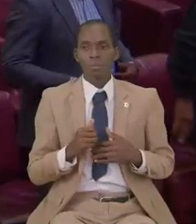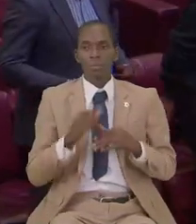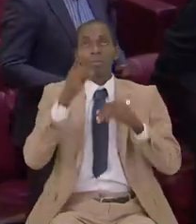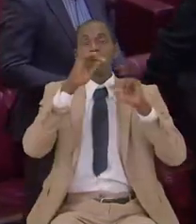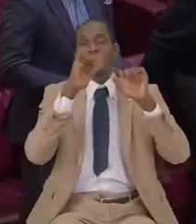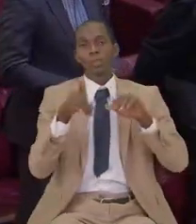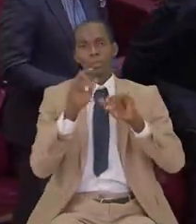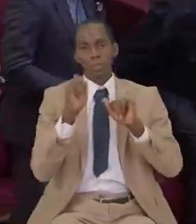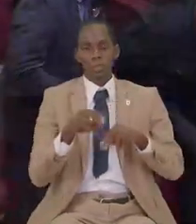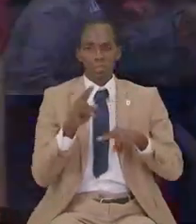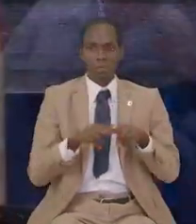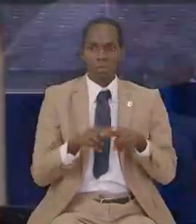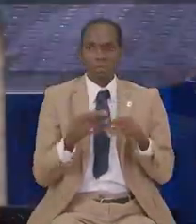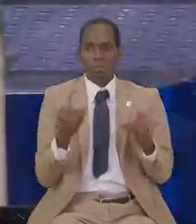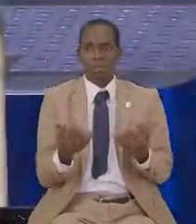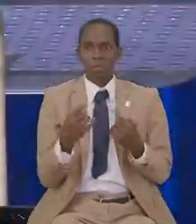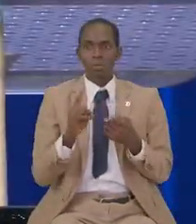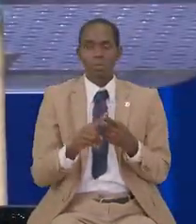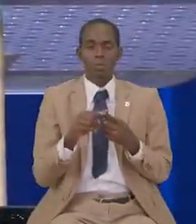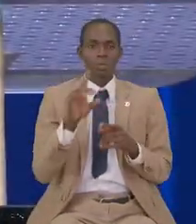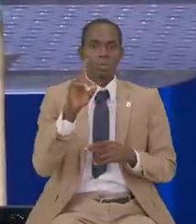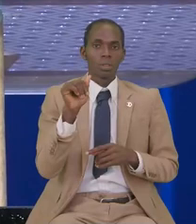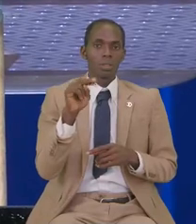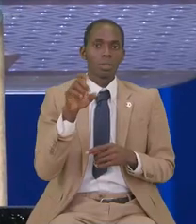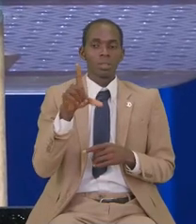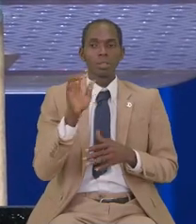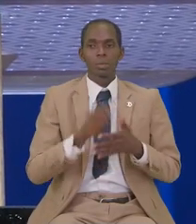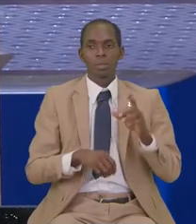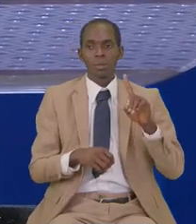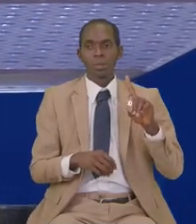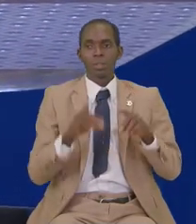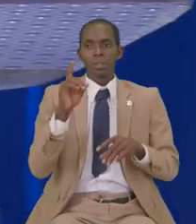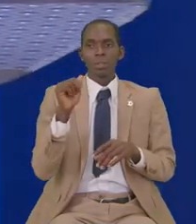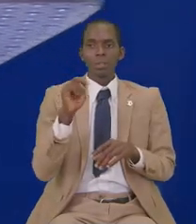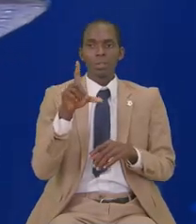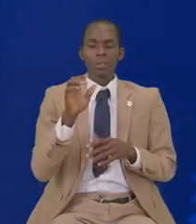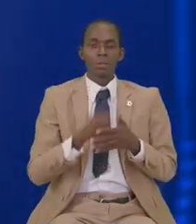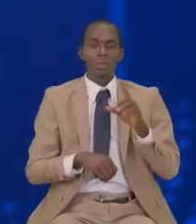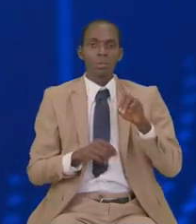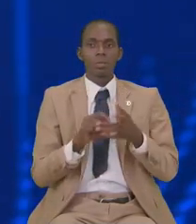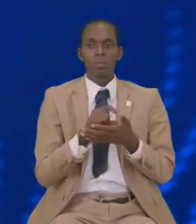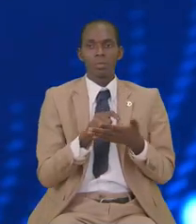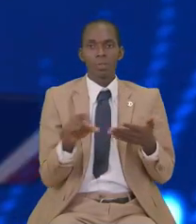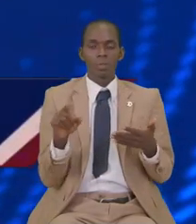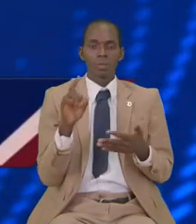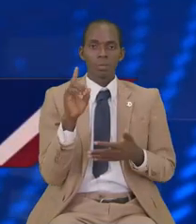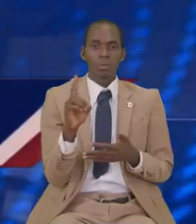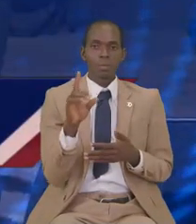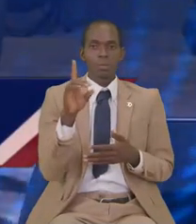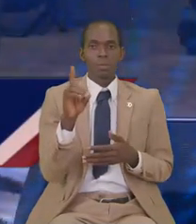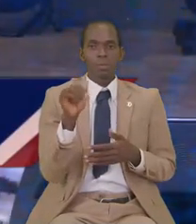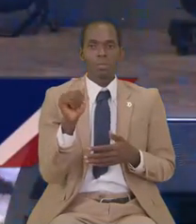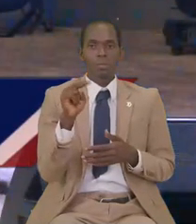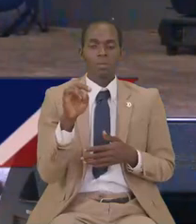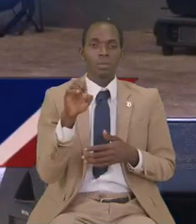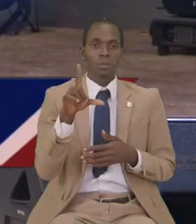can see that we're coming to Daniel chapter 1. In Daniel chapter 1, I'm reading from verse 1. Open your Bible,